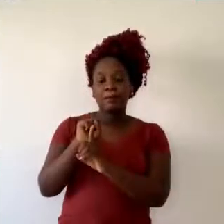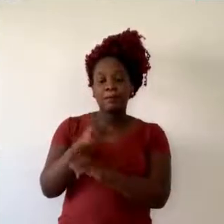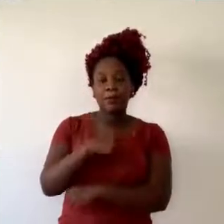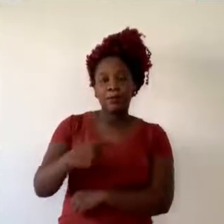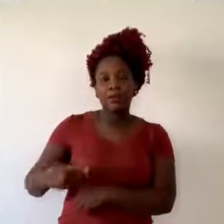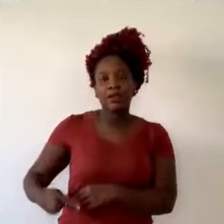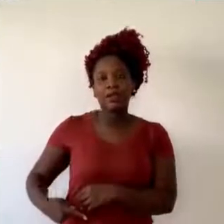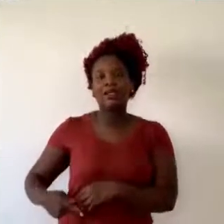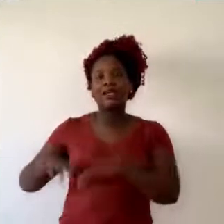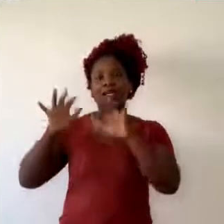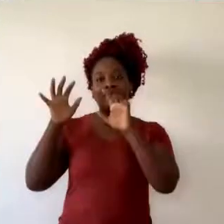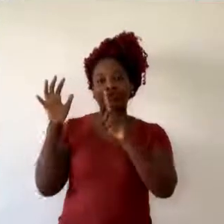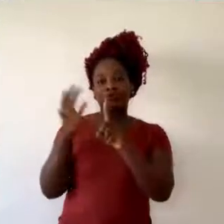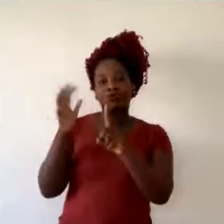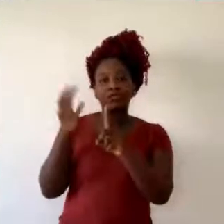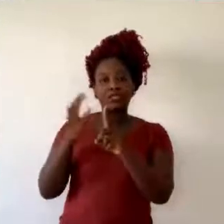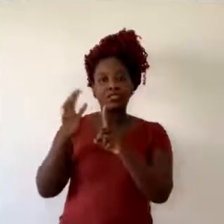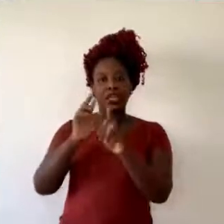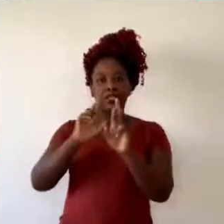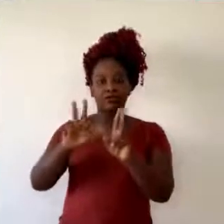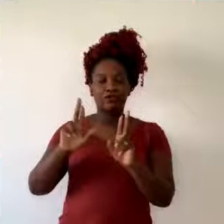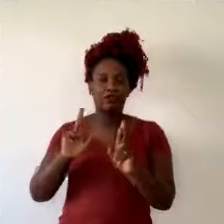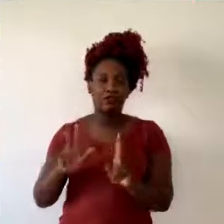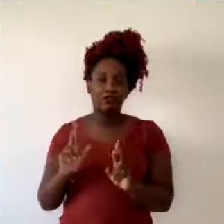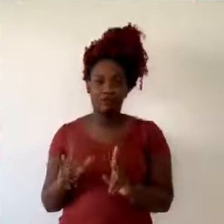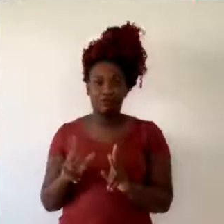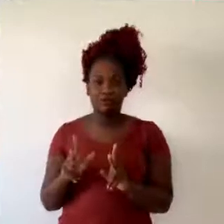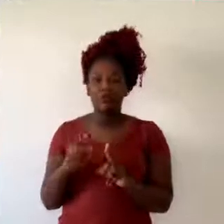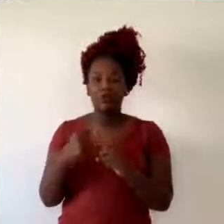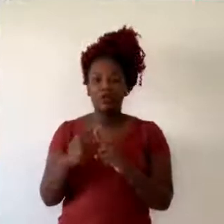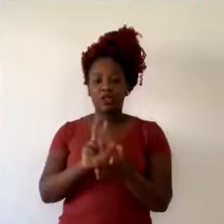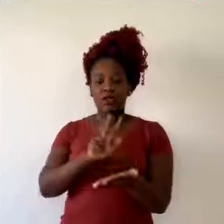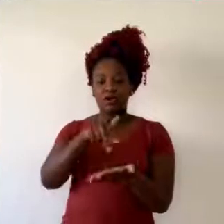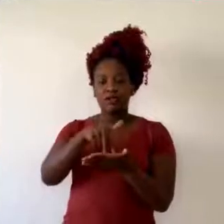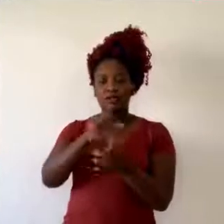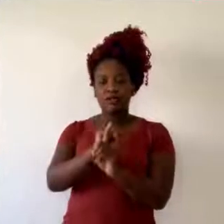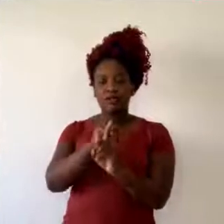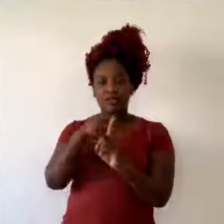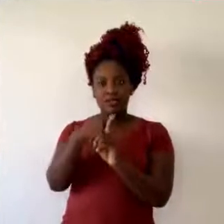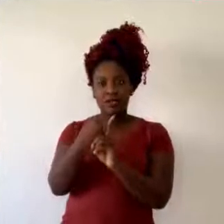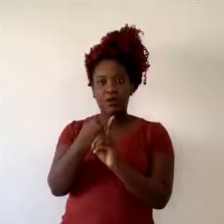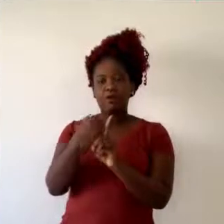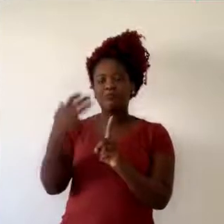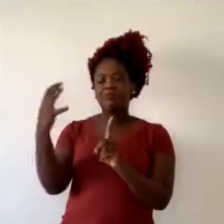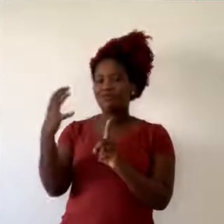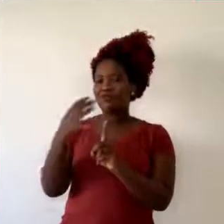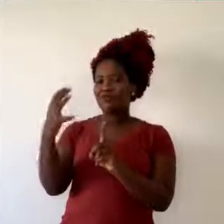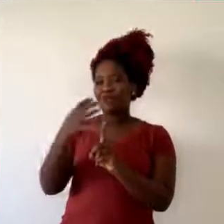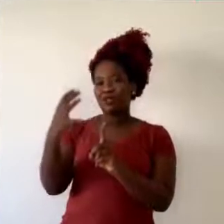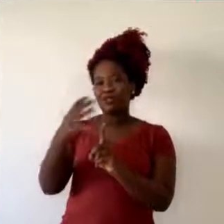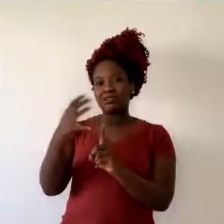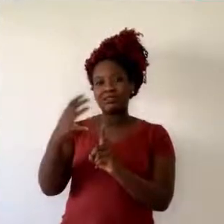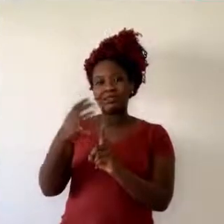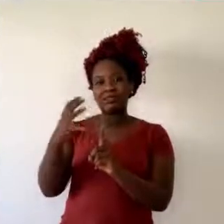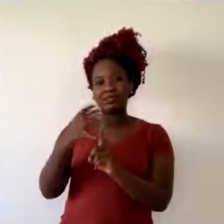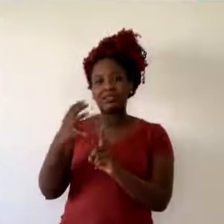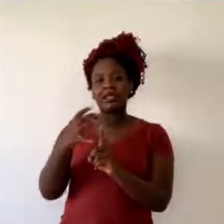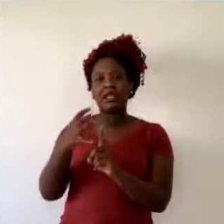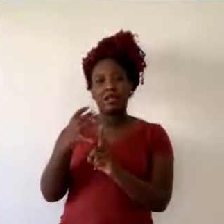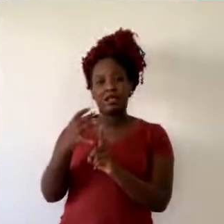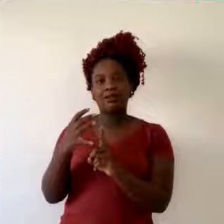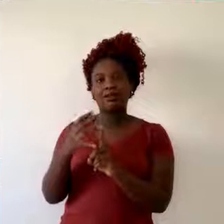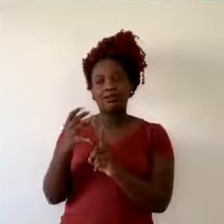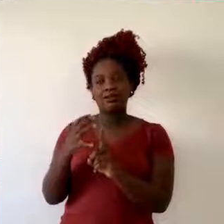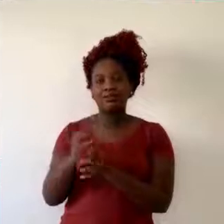universalist, only hitting or reaching people in different ways, because social status and